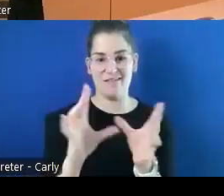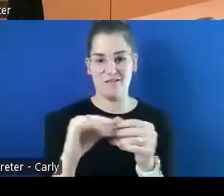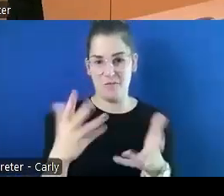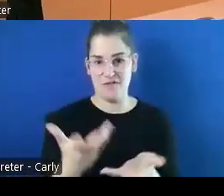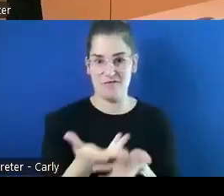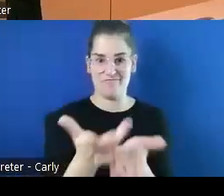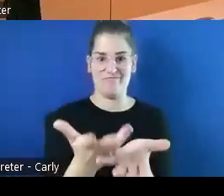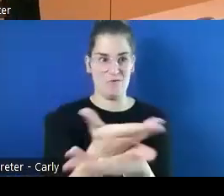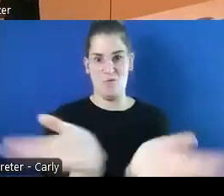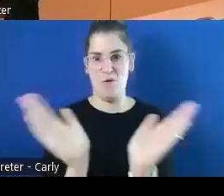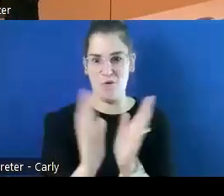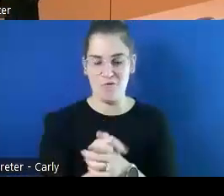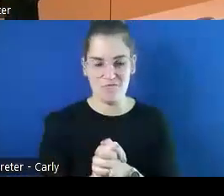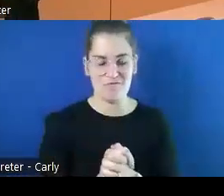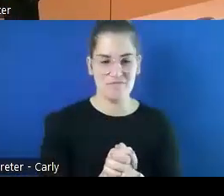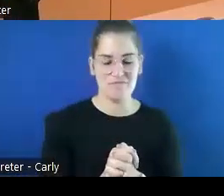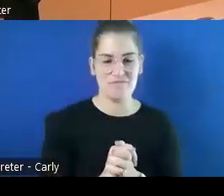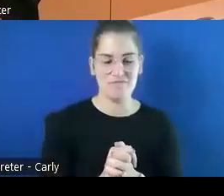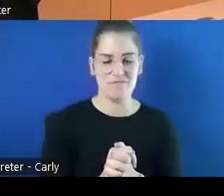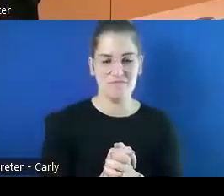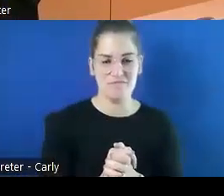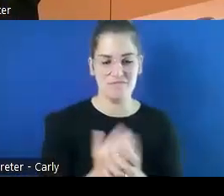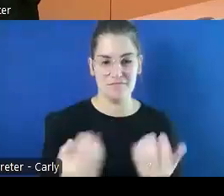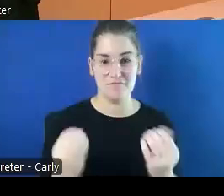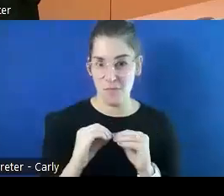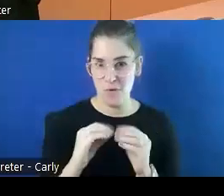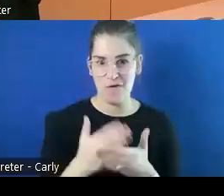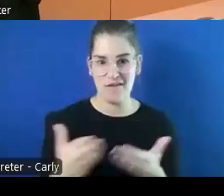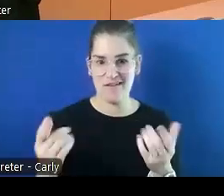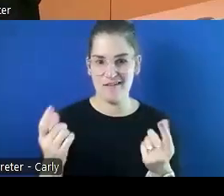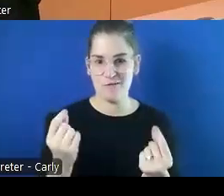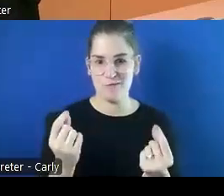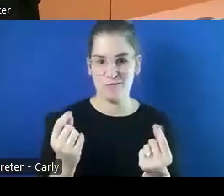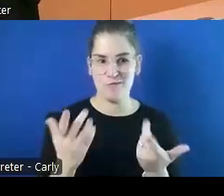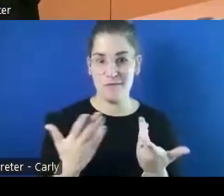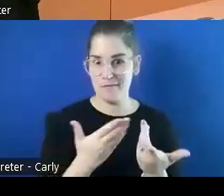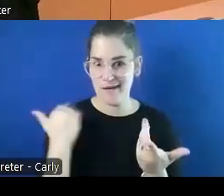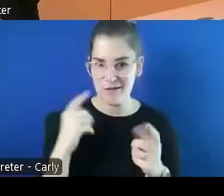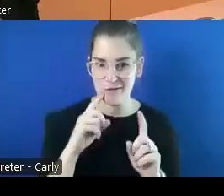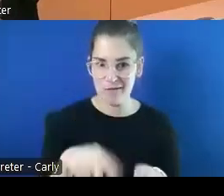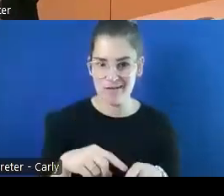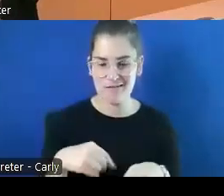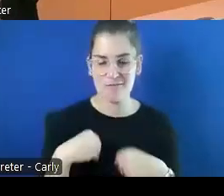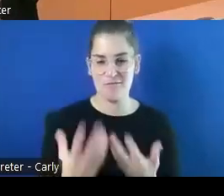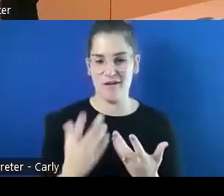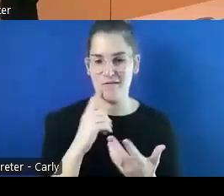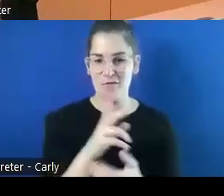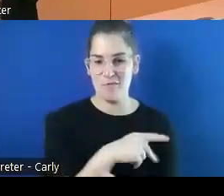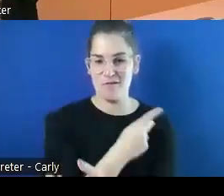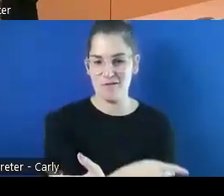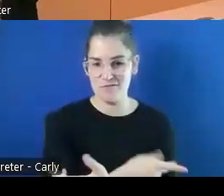everybody, that there's the more things that we can do. I think there's better responses that we can provide to our patients.